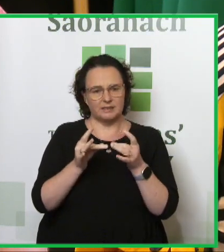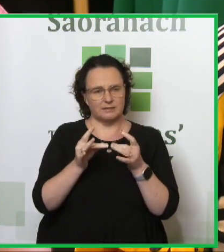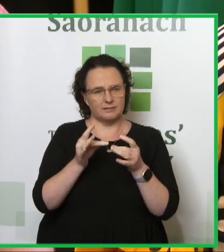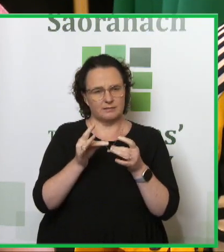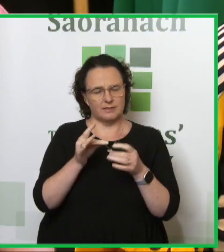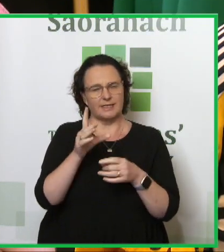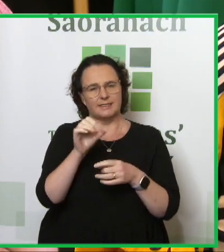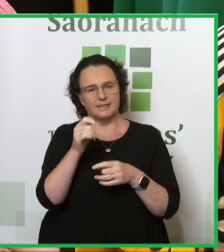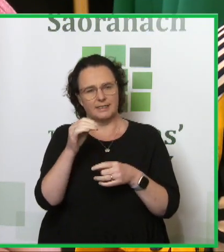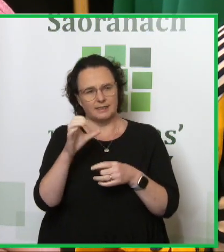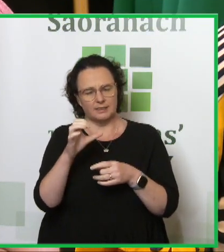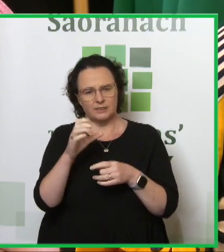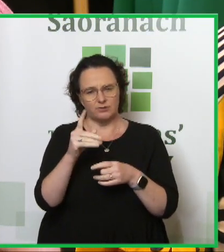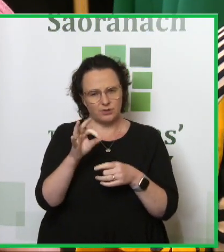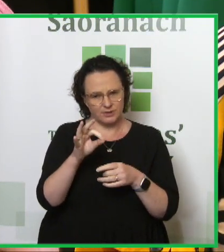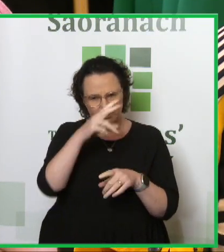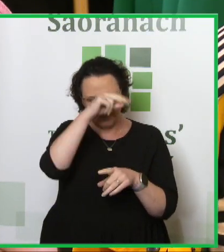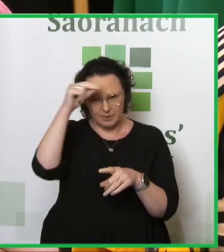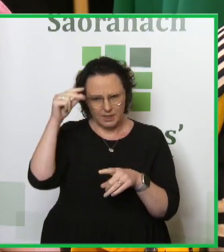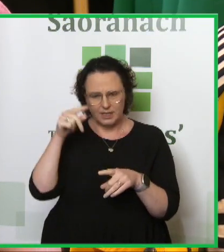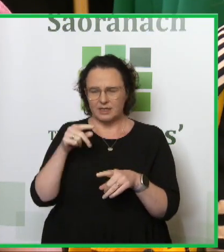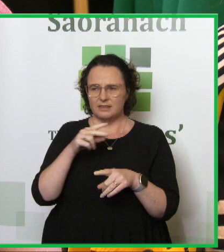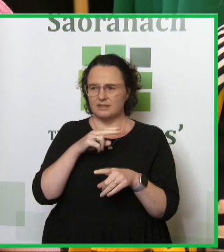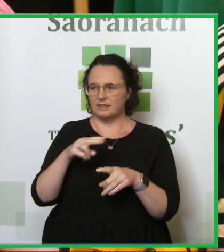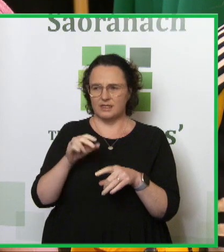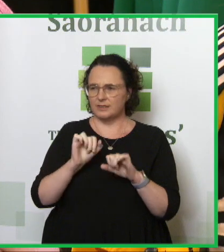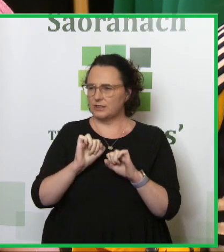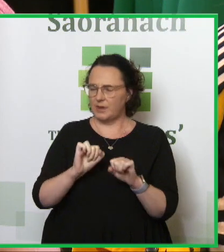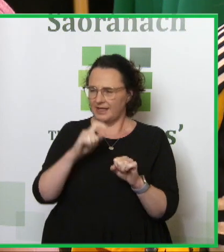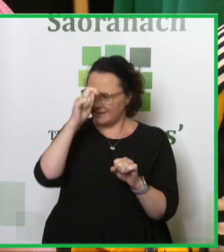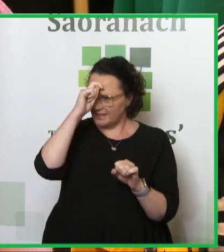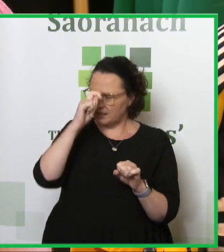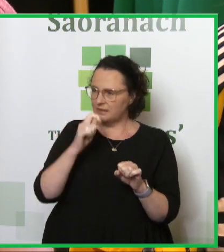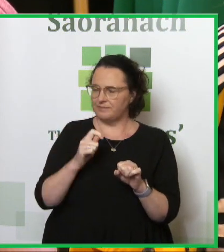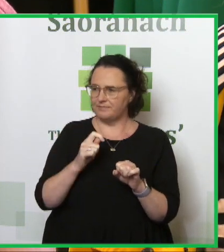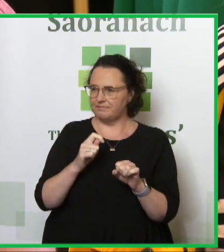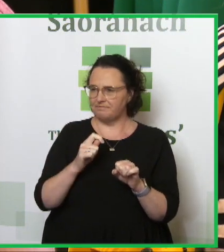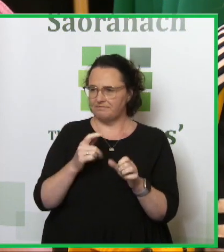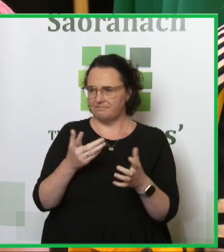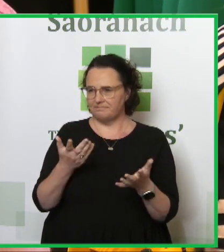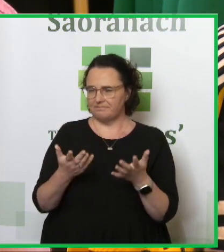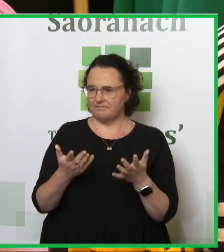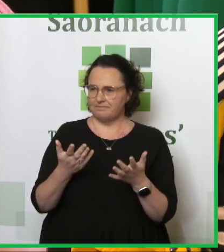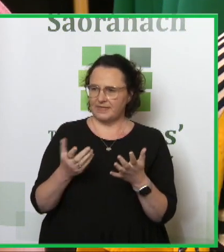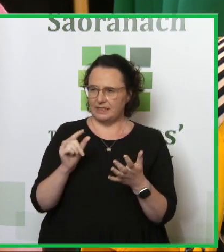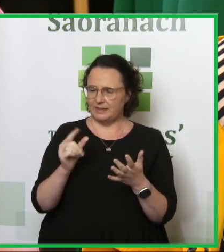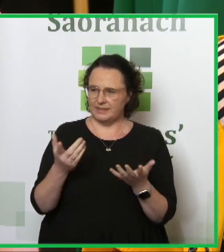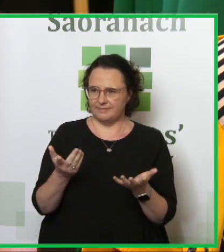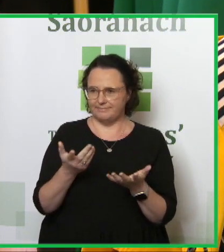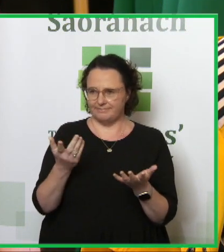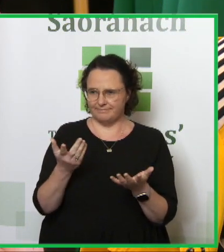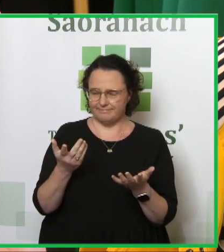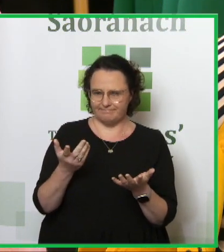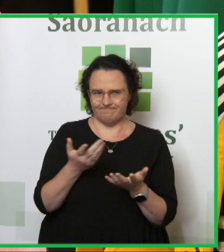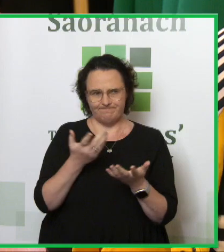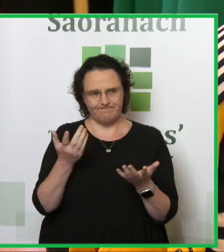kind of feel that you know, it just doesn't work, and it's just, in my opinion, almost naive. Okay, Jack, can I think, Aveline,